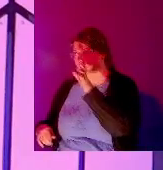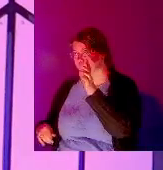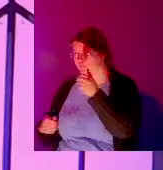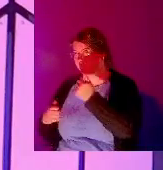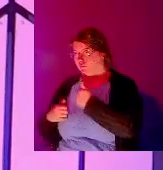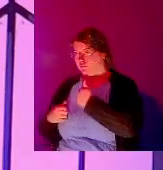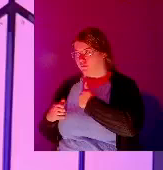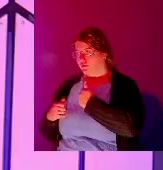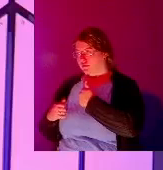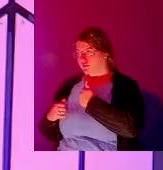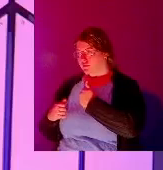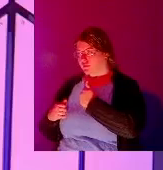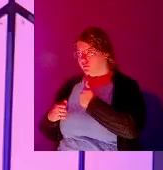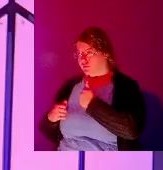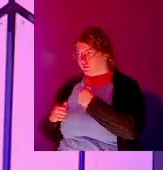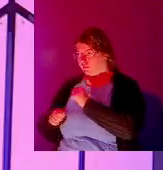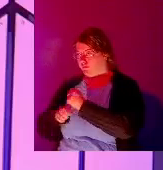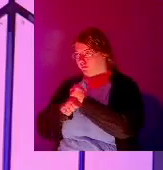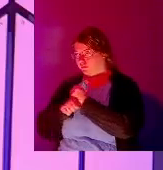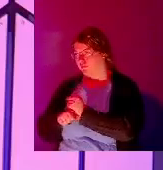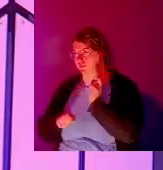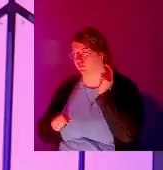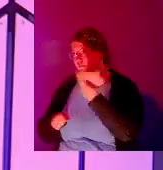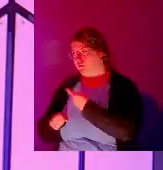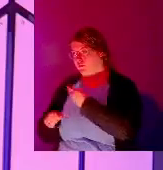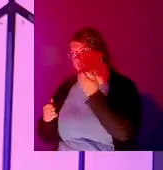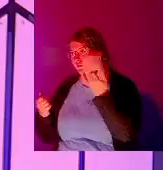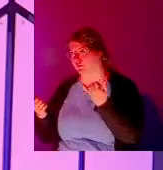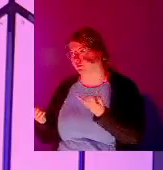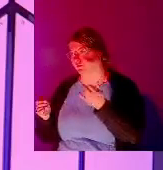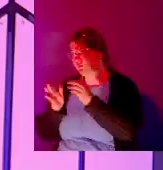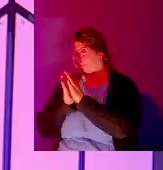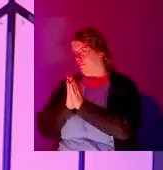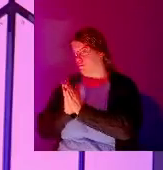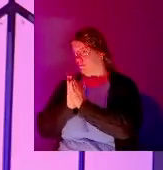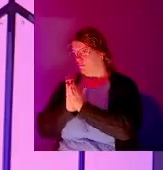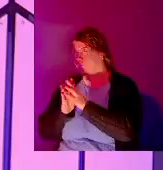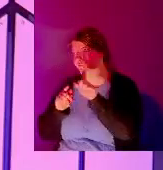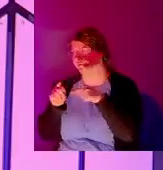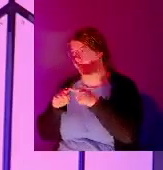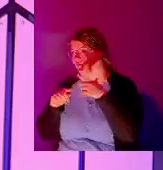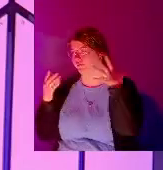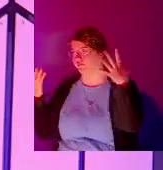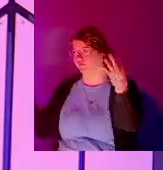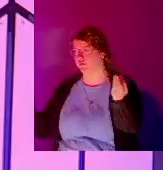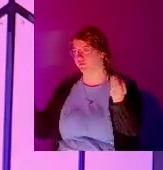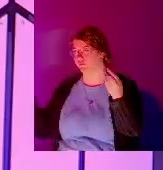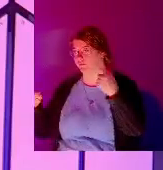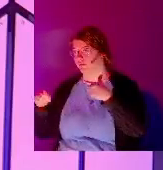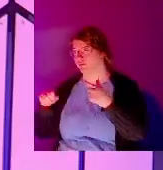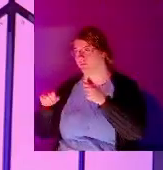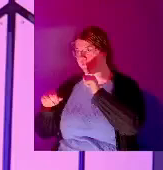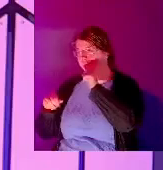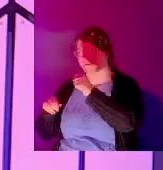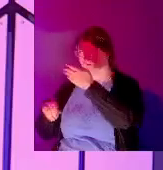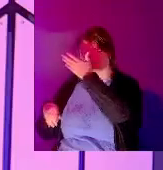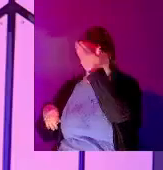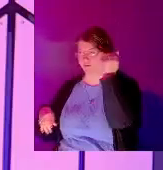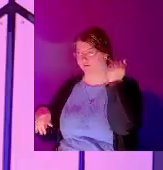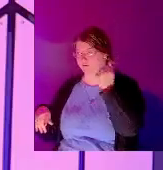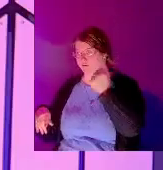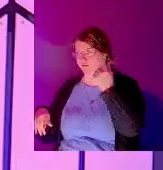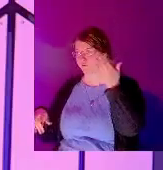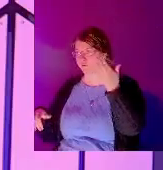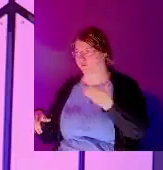that as we walk out these doors today, that we don't lose sight of who you are and that your spirit is in us and that we are called